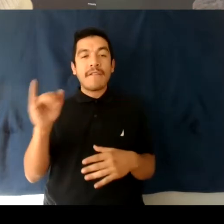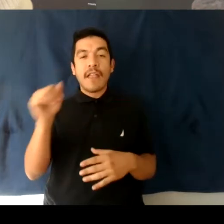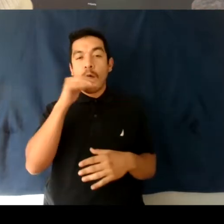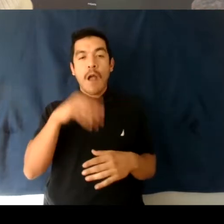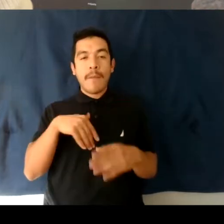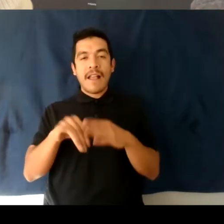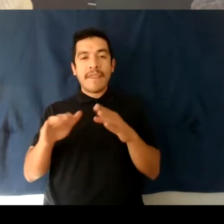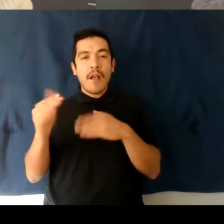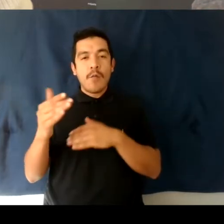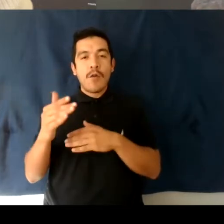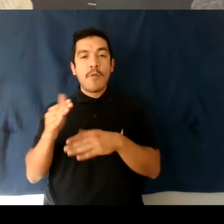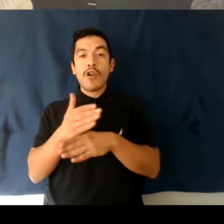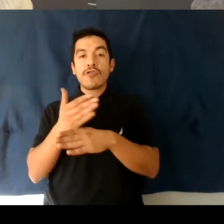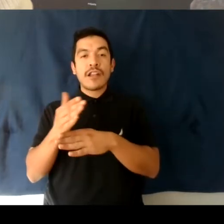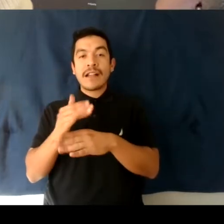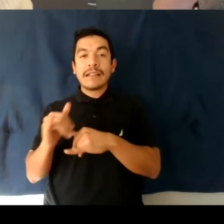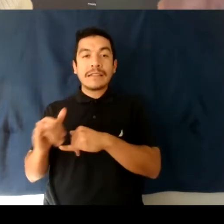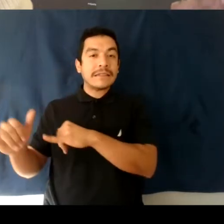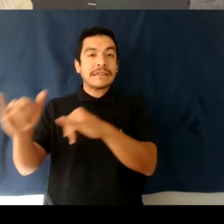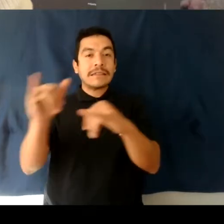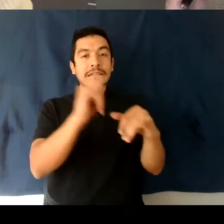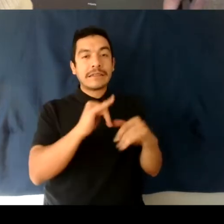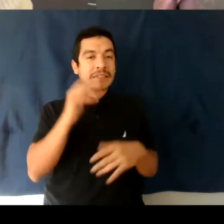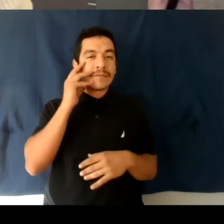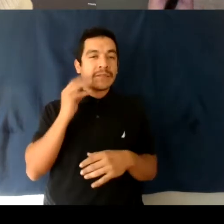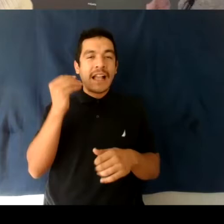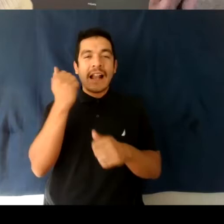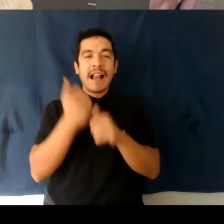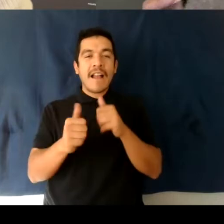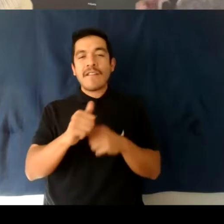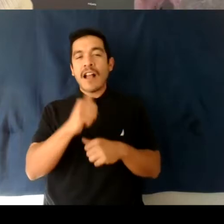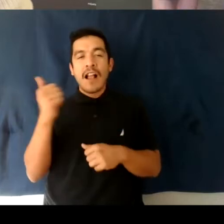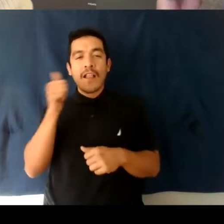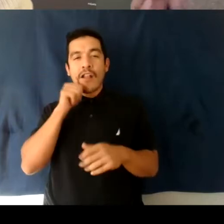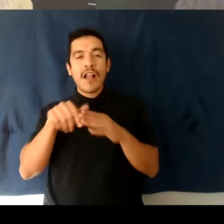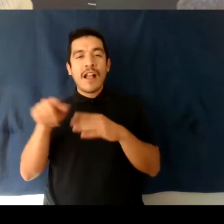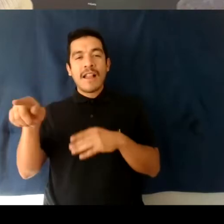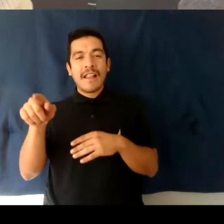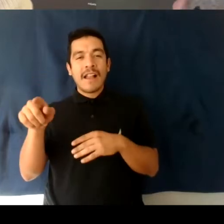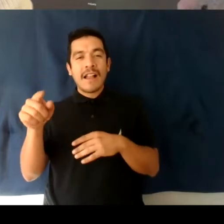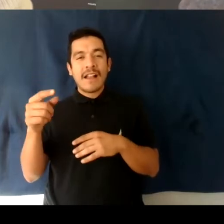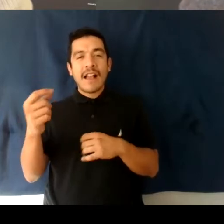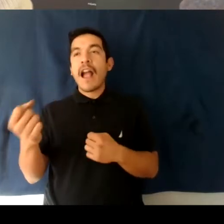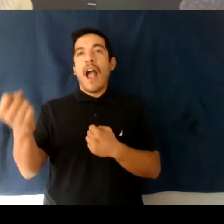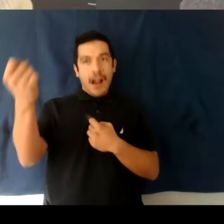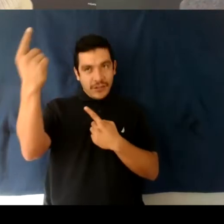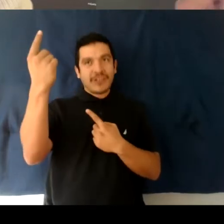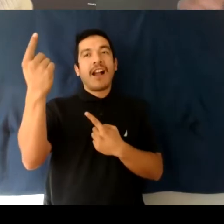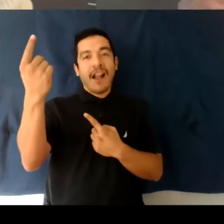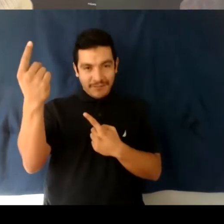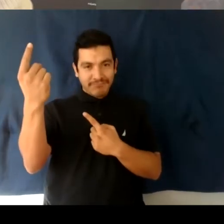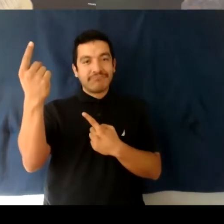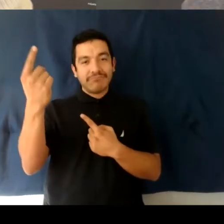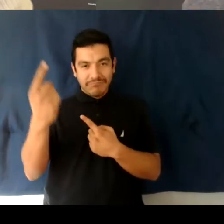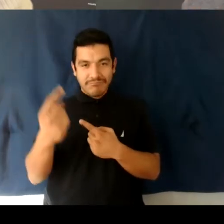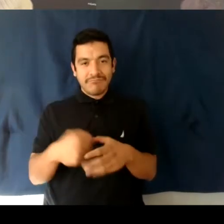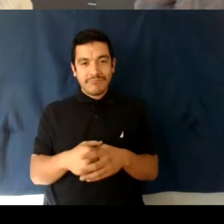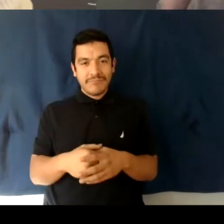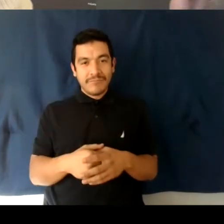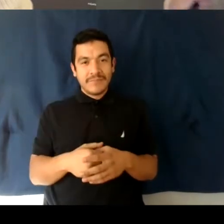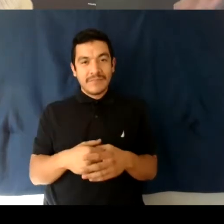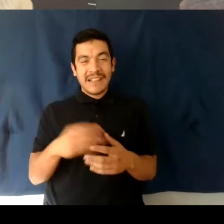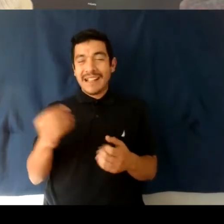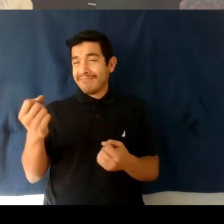that room were sharing their experiences, and every other girl in there was nodding their head and got it